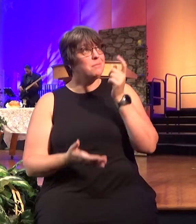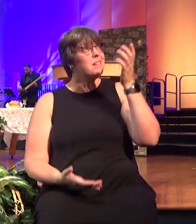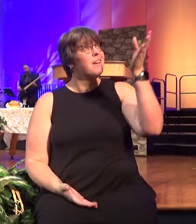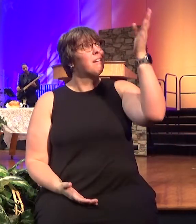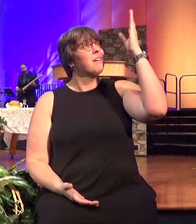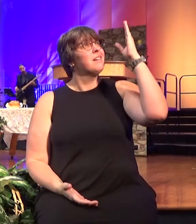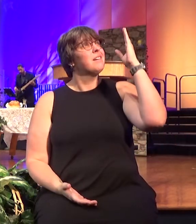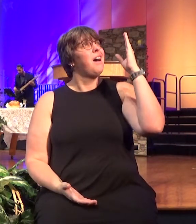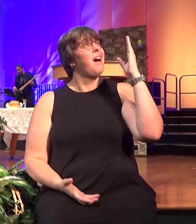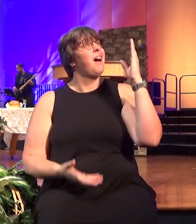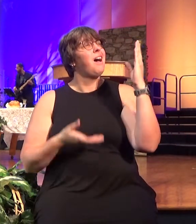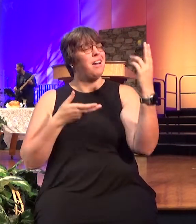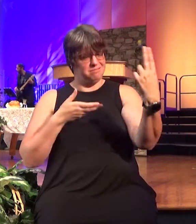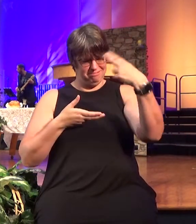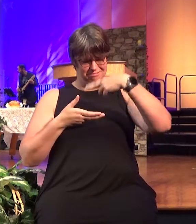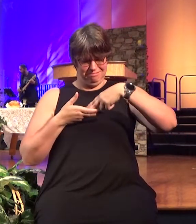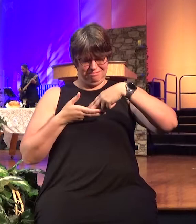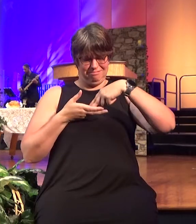new